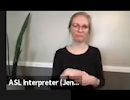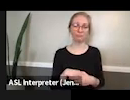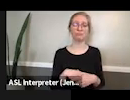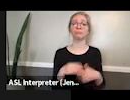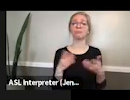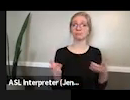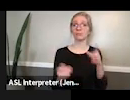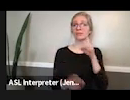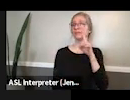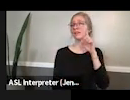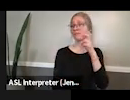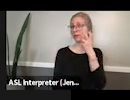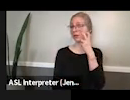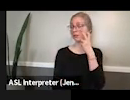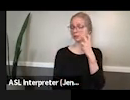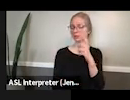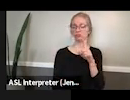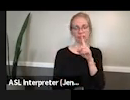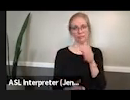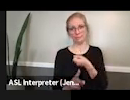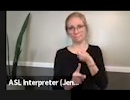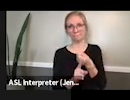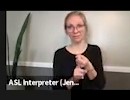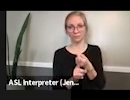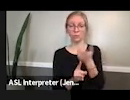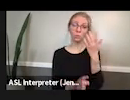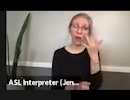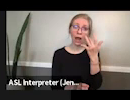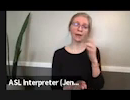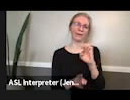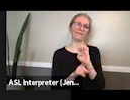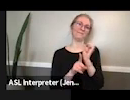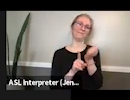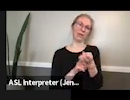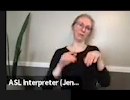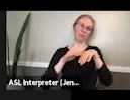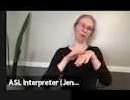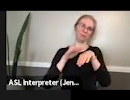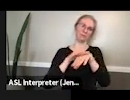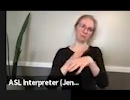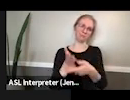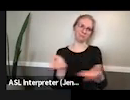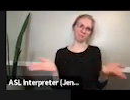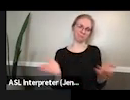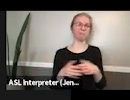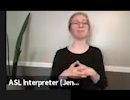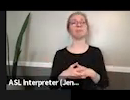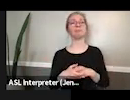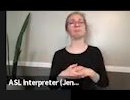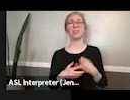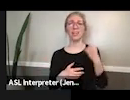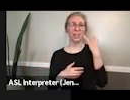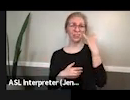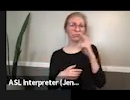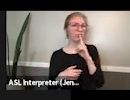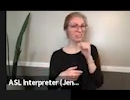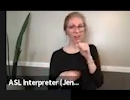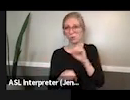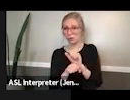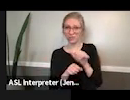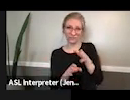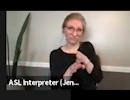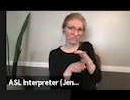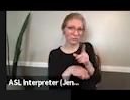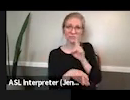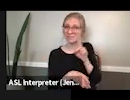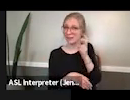Deafblindness is especially impactful because of environmental access. And if you haven't worked much in the field of deafblindness,